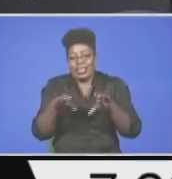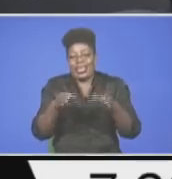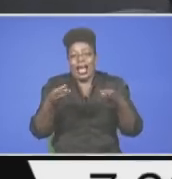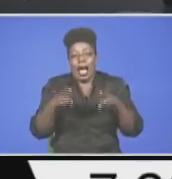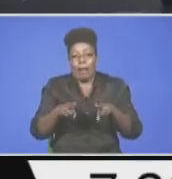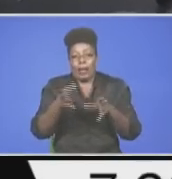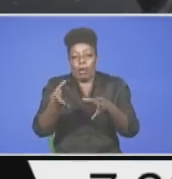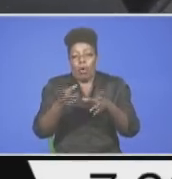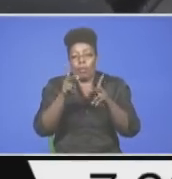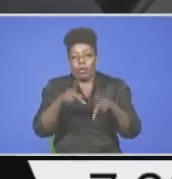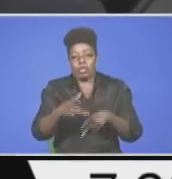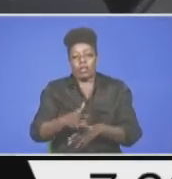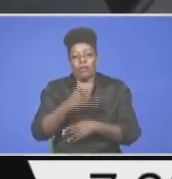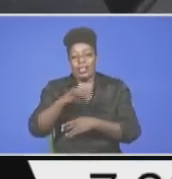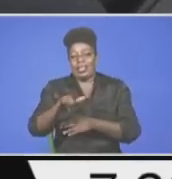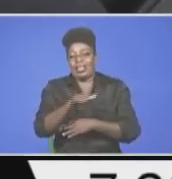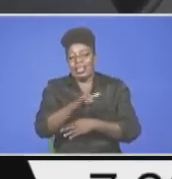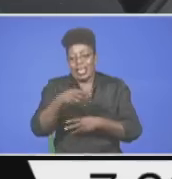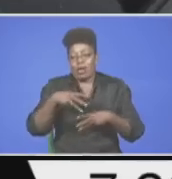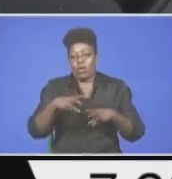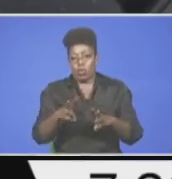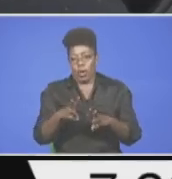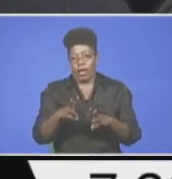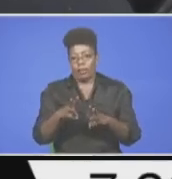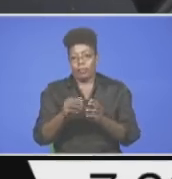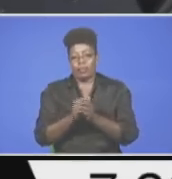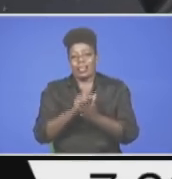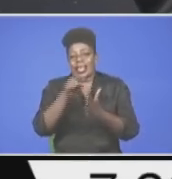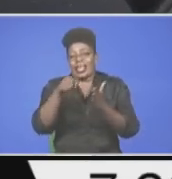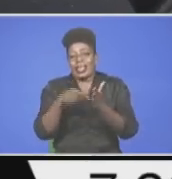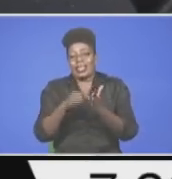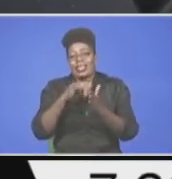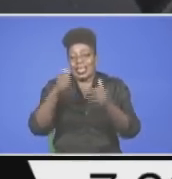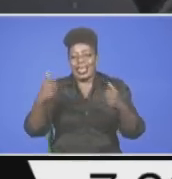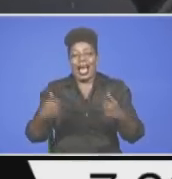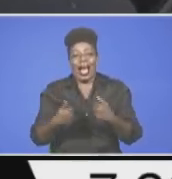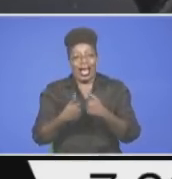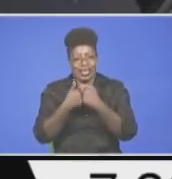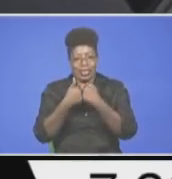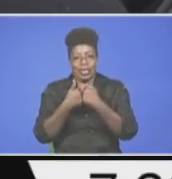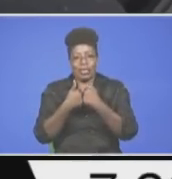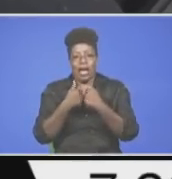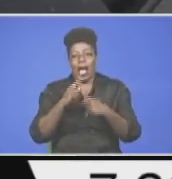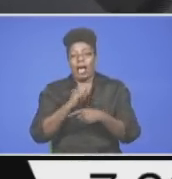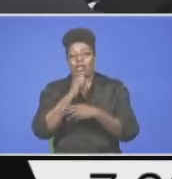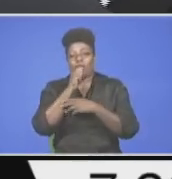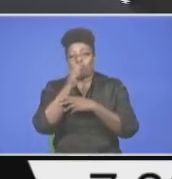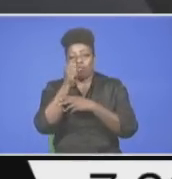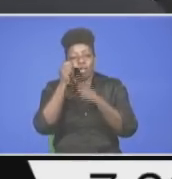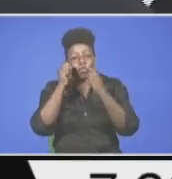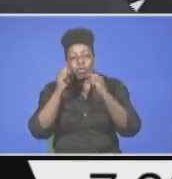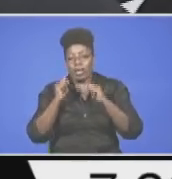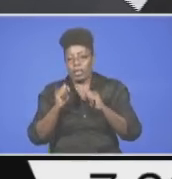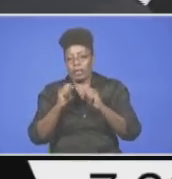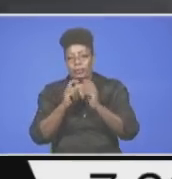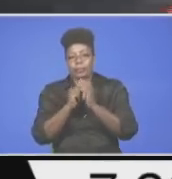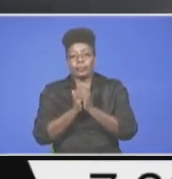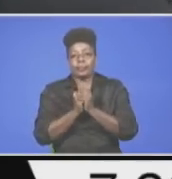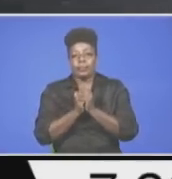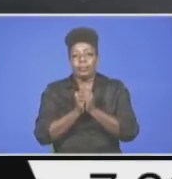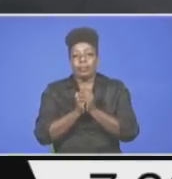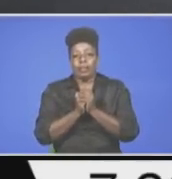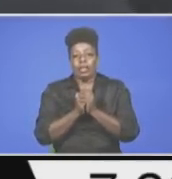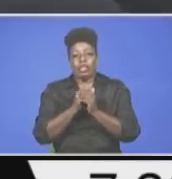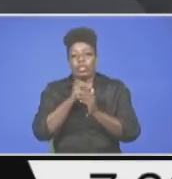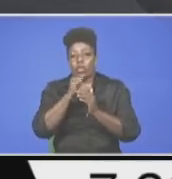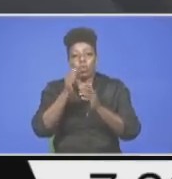people to feel that same way about me, knowing like this was an accident and it was real tragic, but you don't